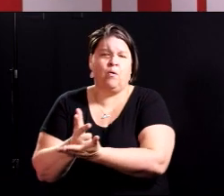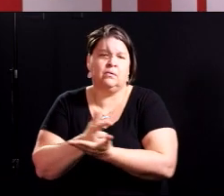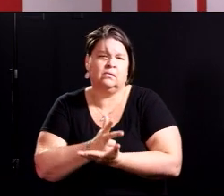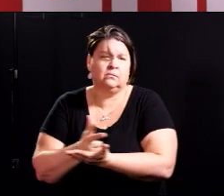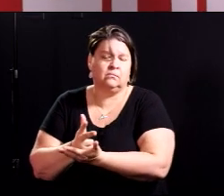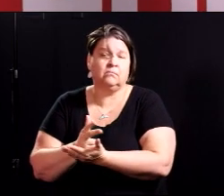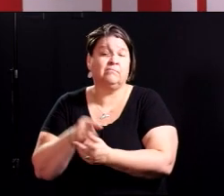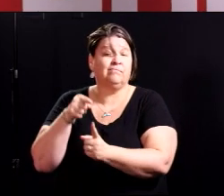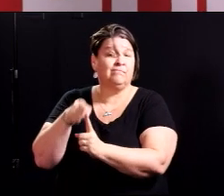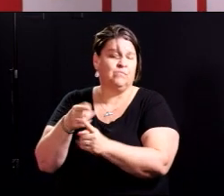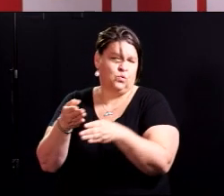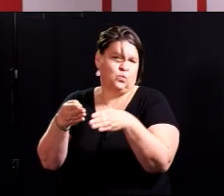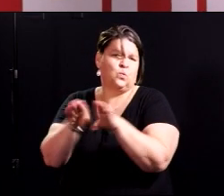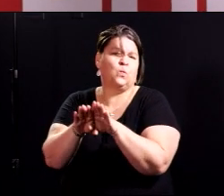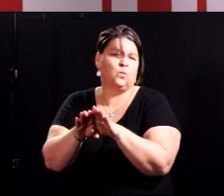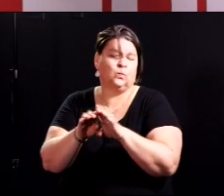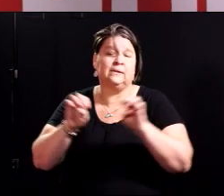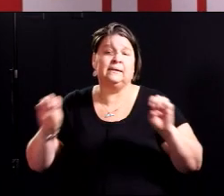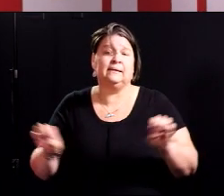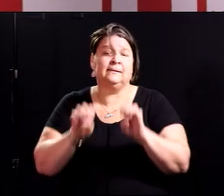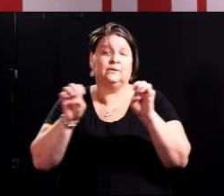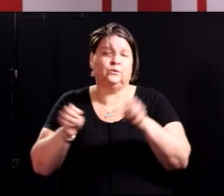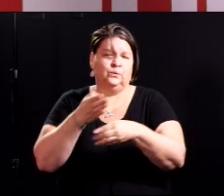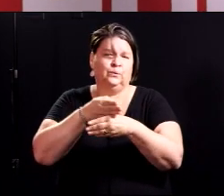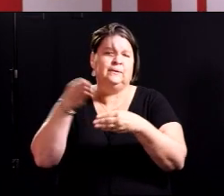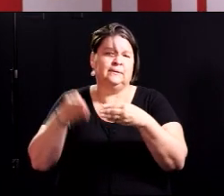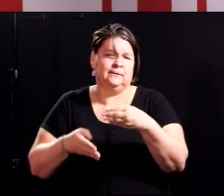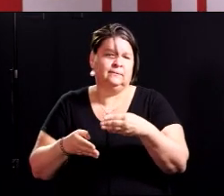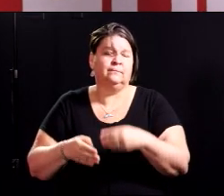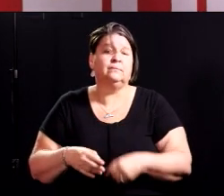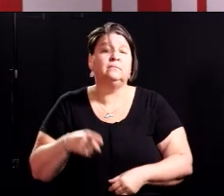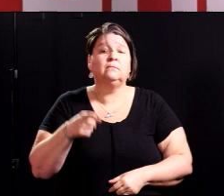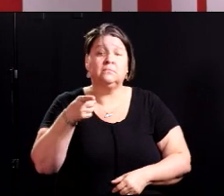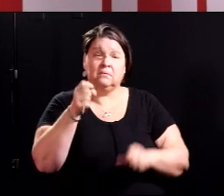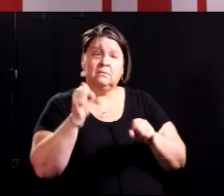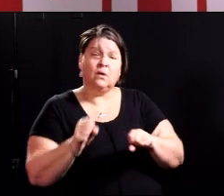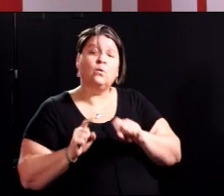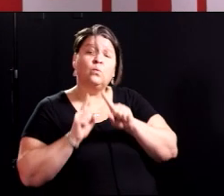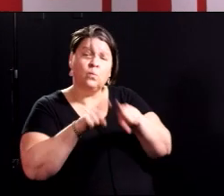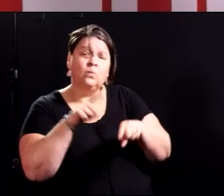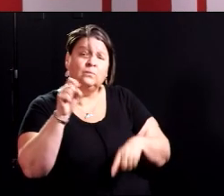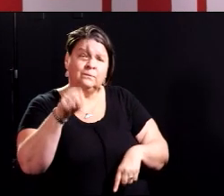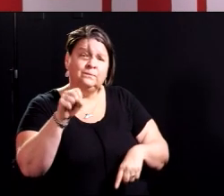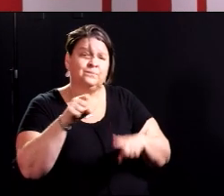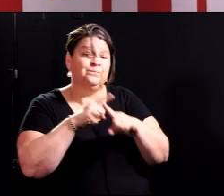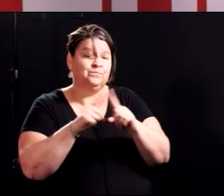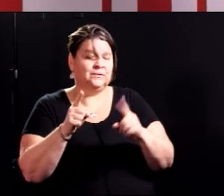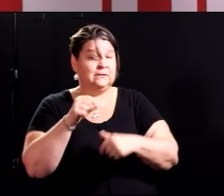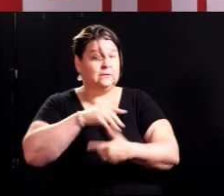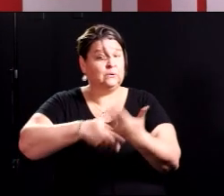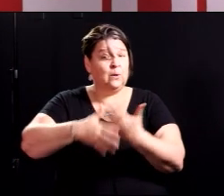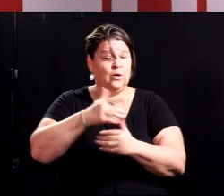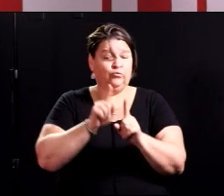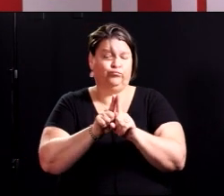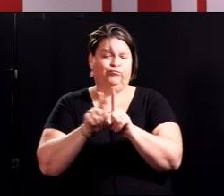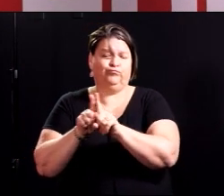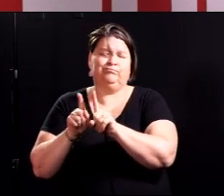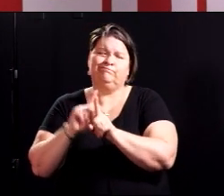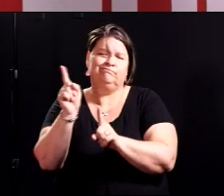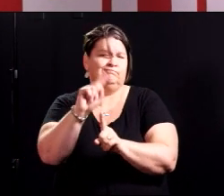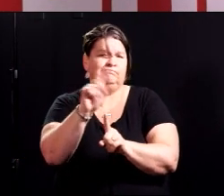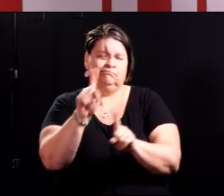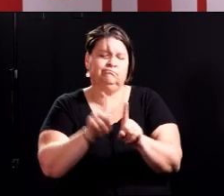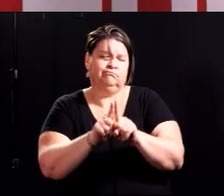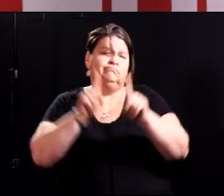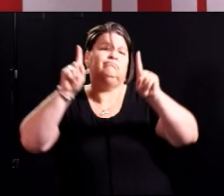for Easter weekend. You can go to the park, but you have to practice social distancing, and you'll have to walk or ride your bikes